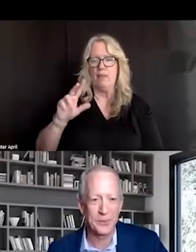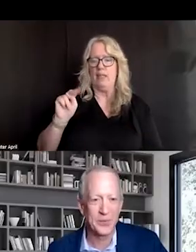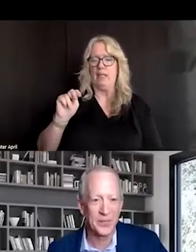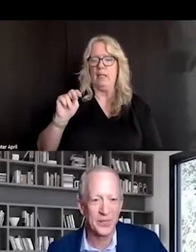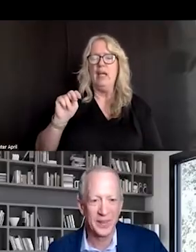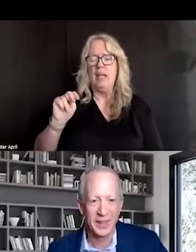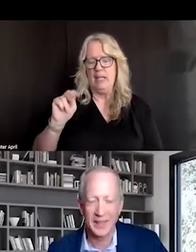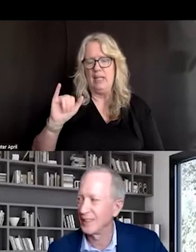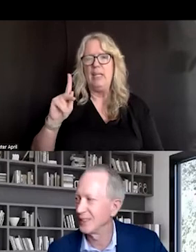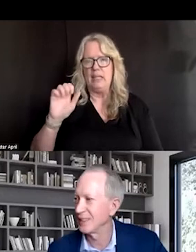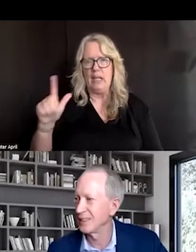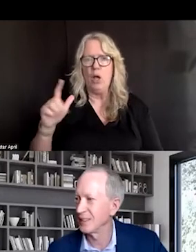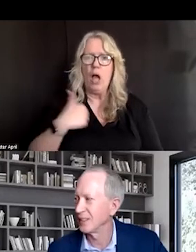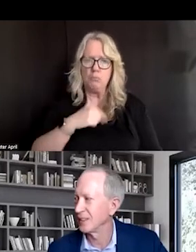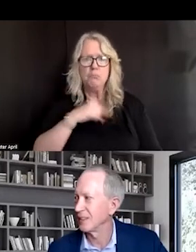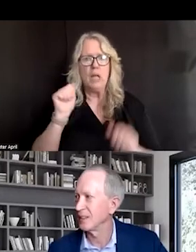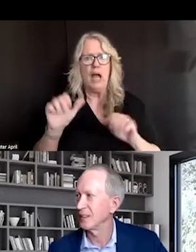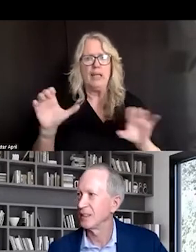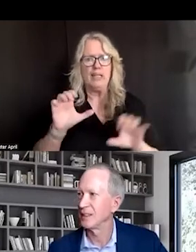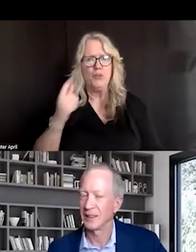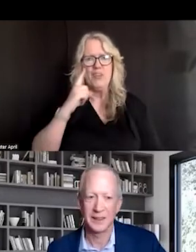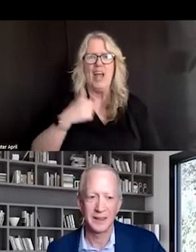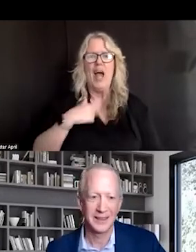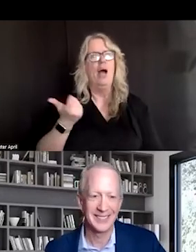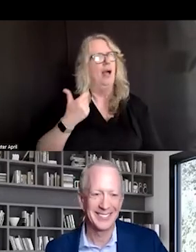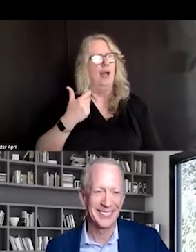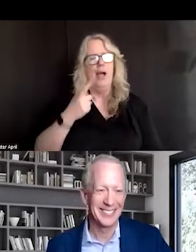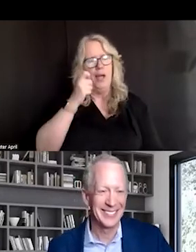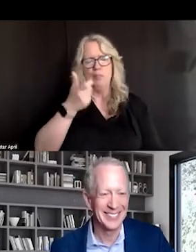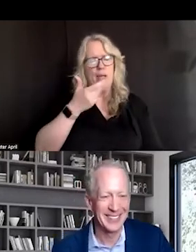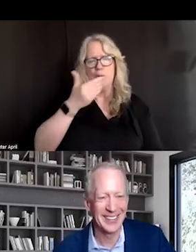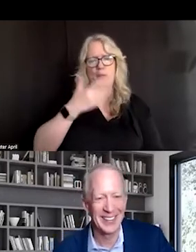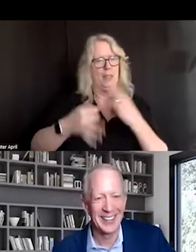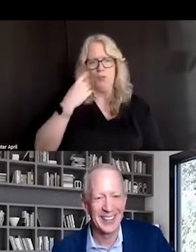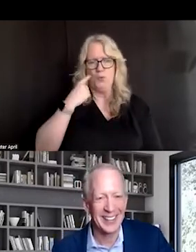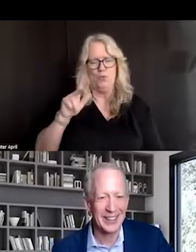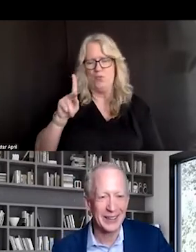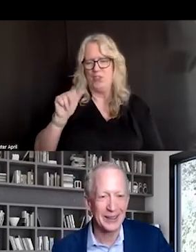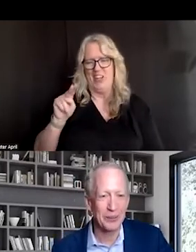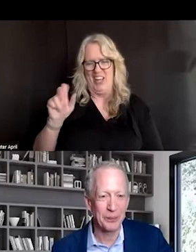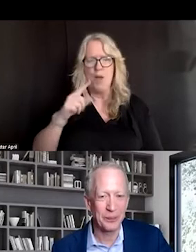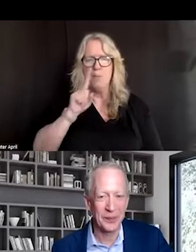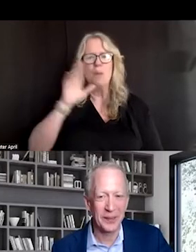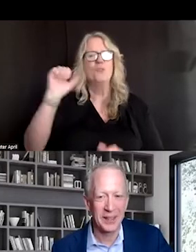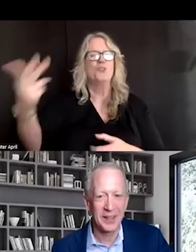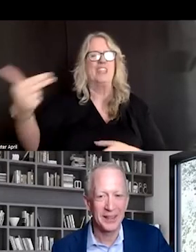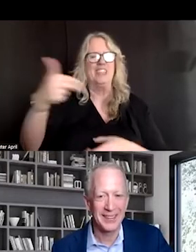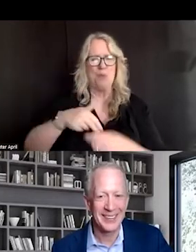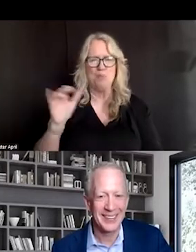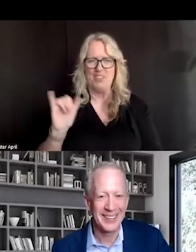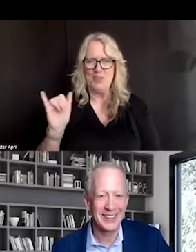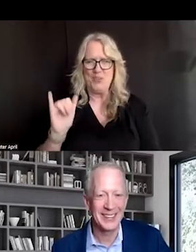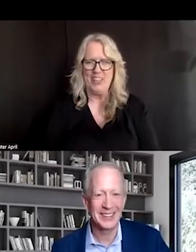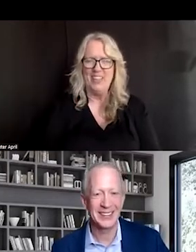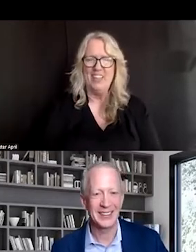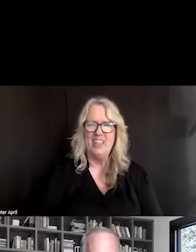Okay. Sure, I can do that. I'm a poor substitute for Kana, but you know, I'm sure she can jump into.